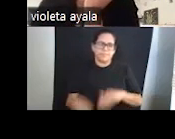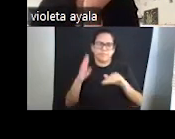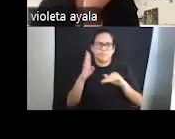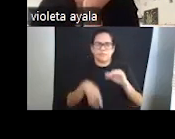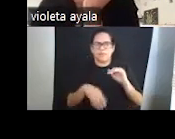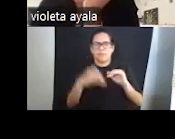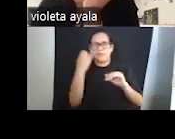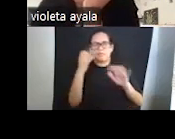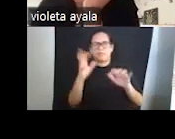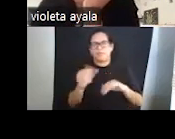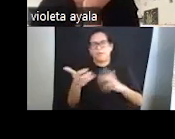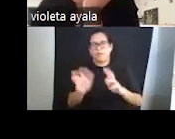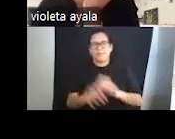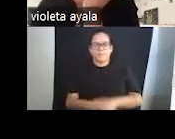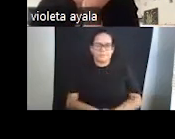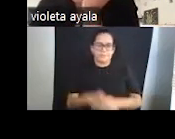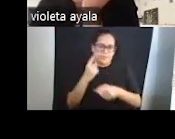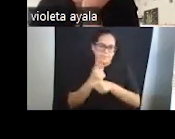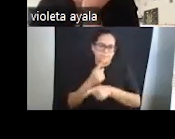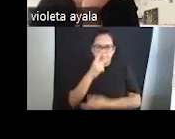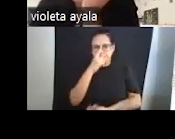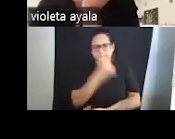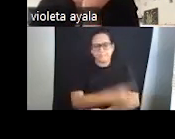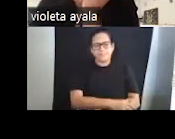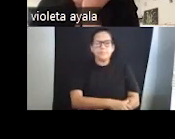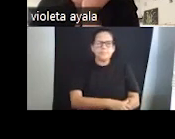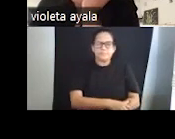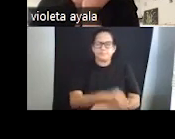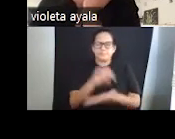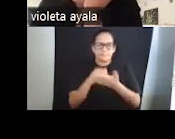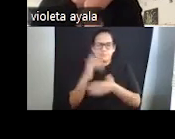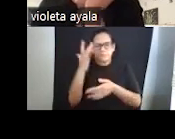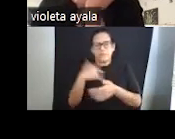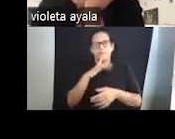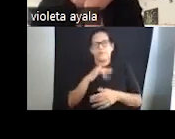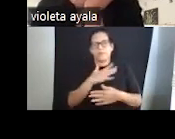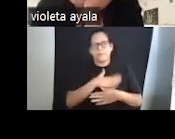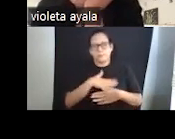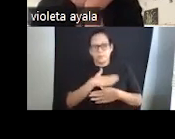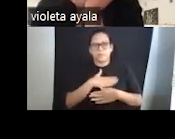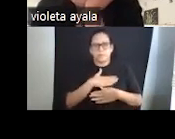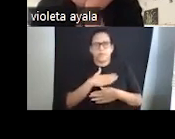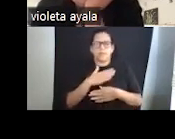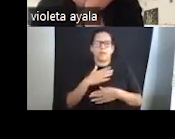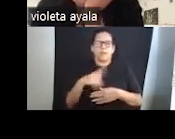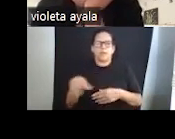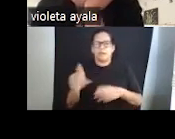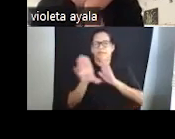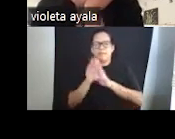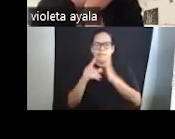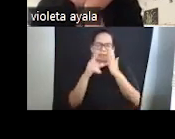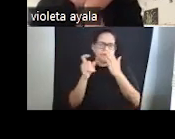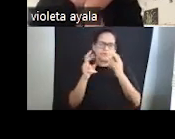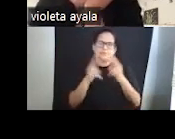than if you do it the other way, right? So that's why I really appreciate Another Body, the film, because it was